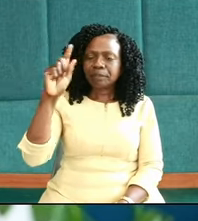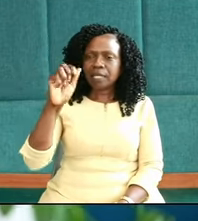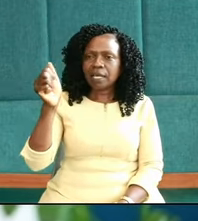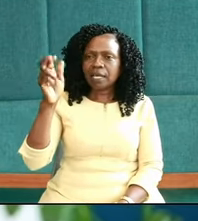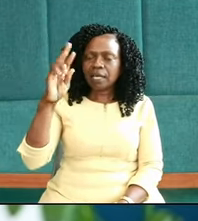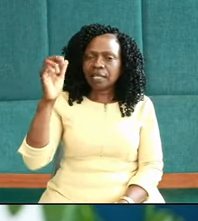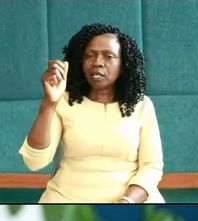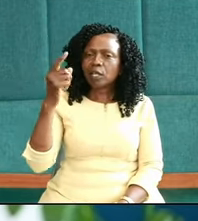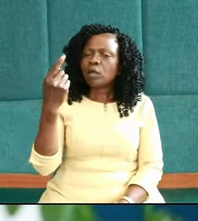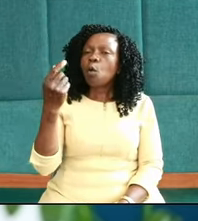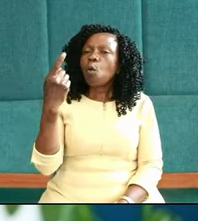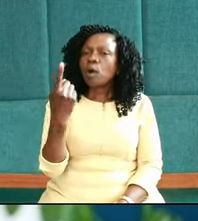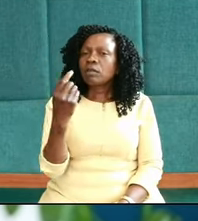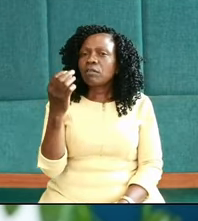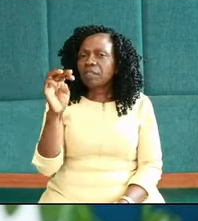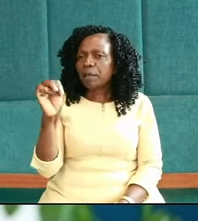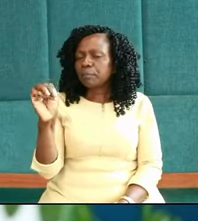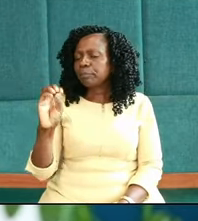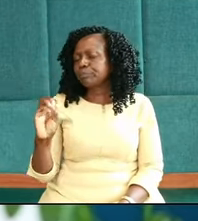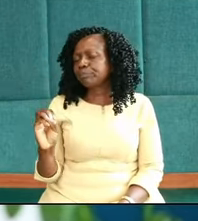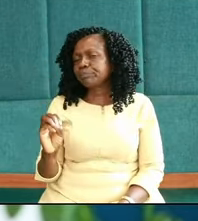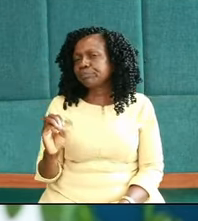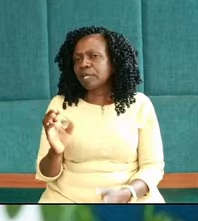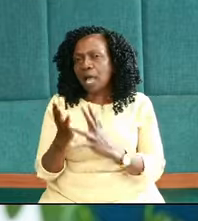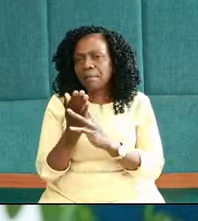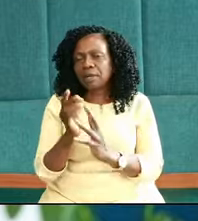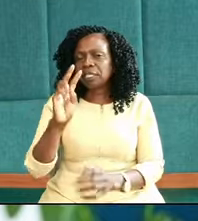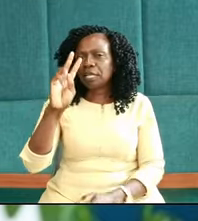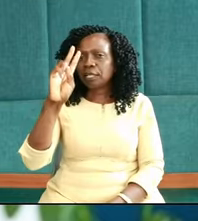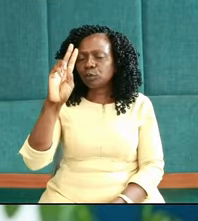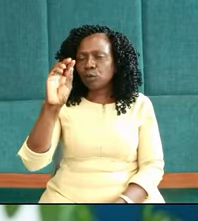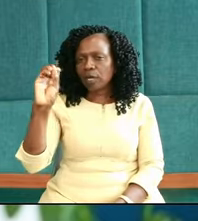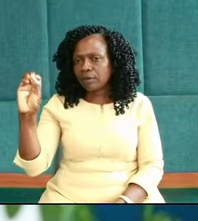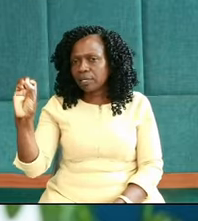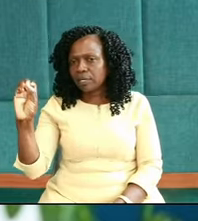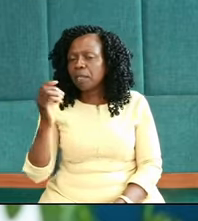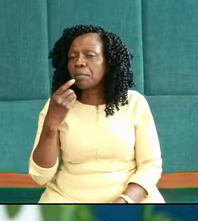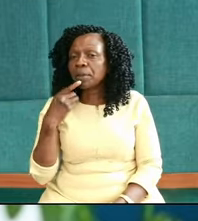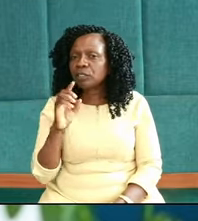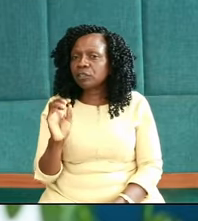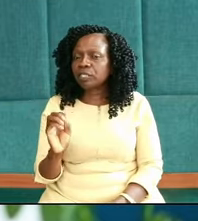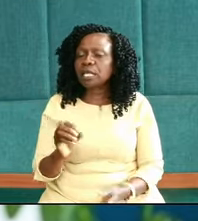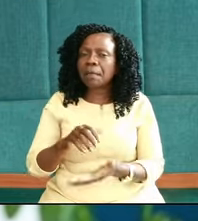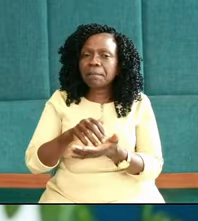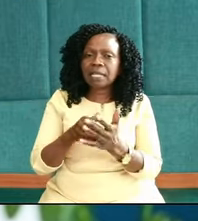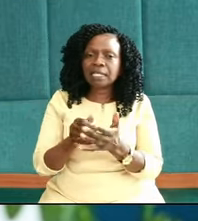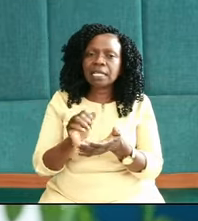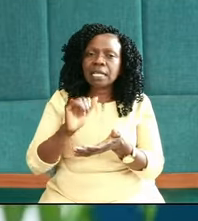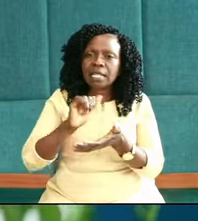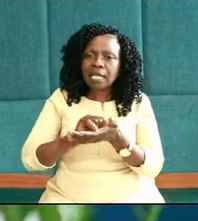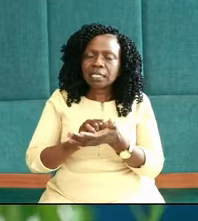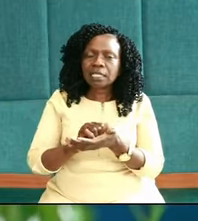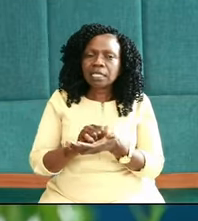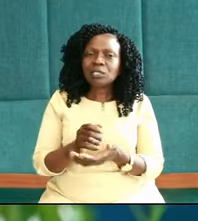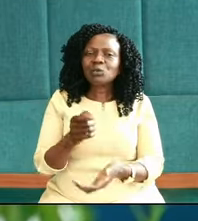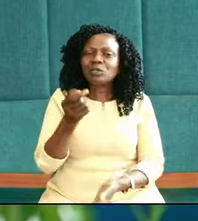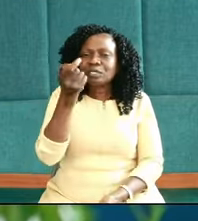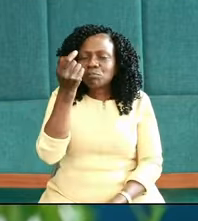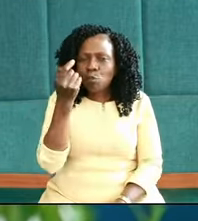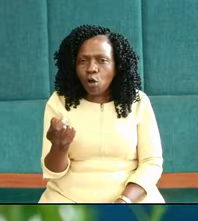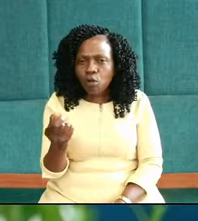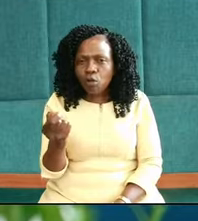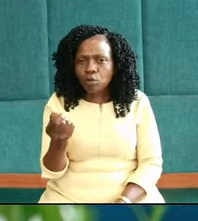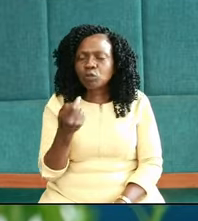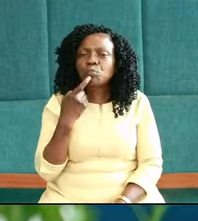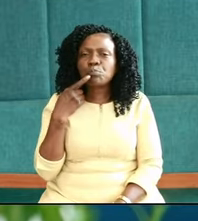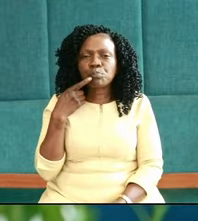If it cannot be among 200 that can be mentioned, it means that it was too minute to